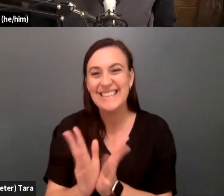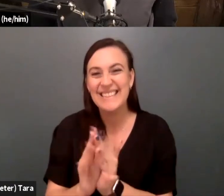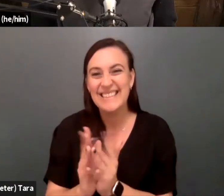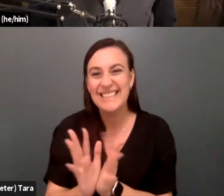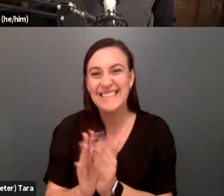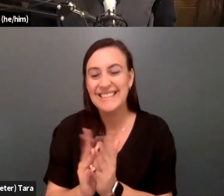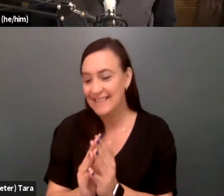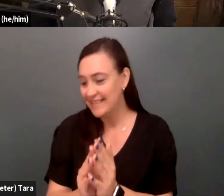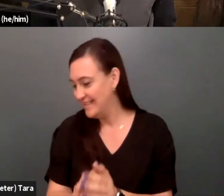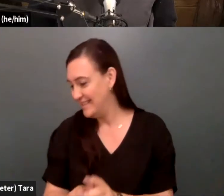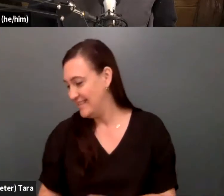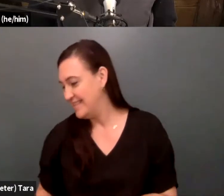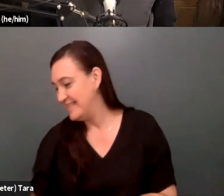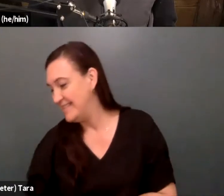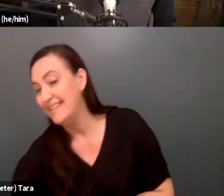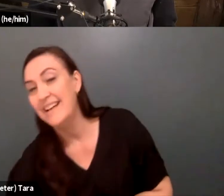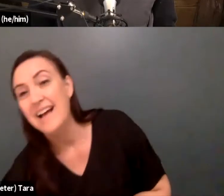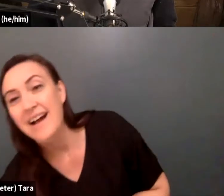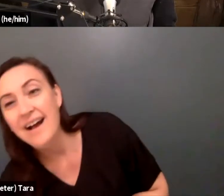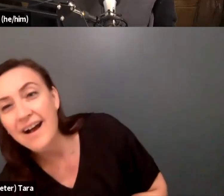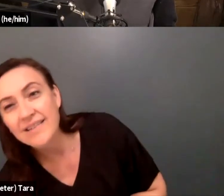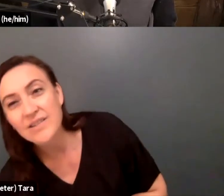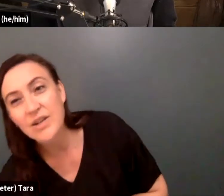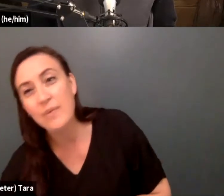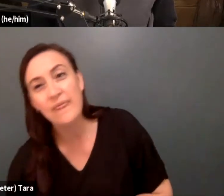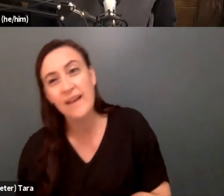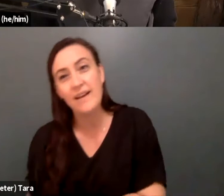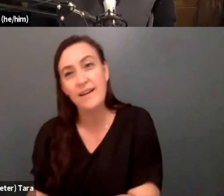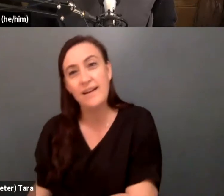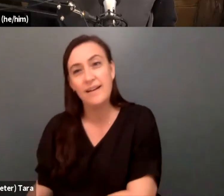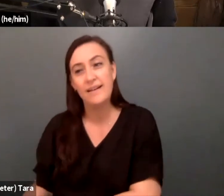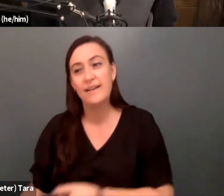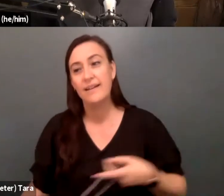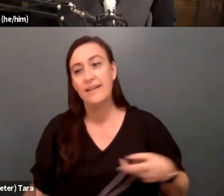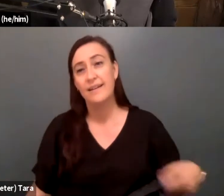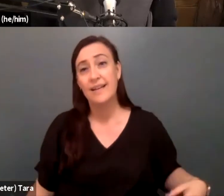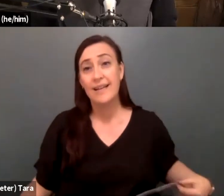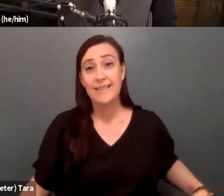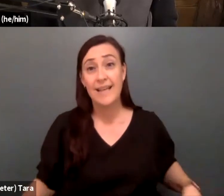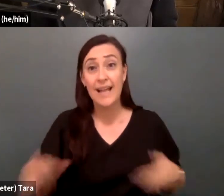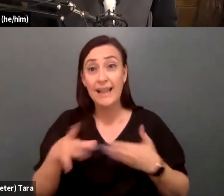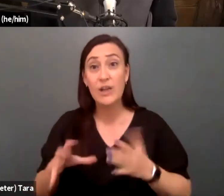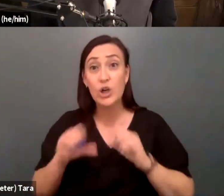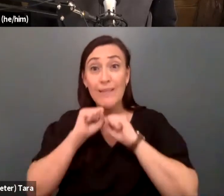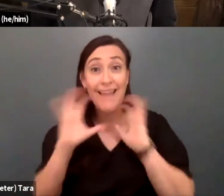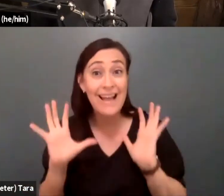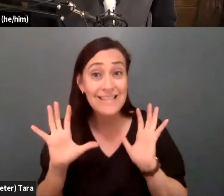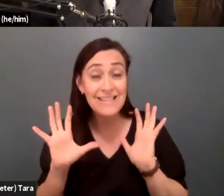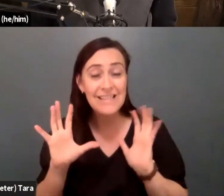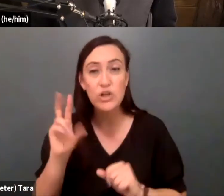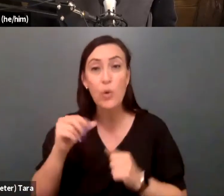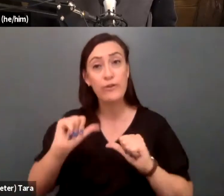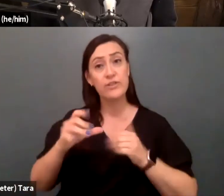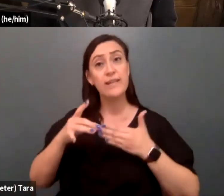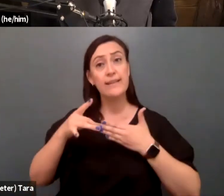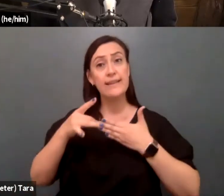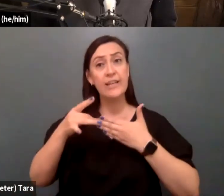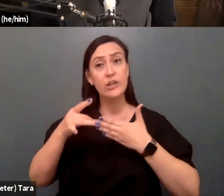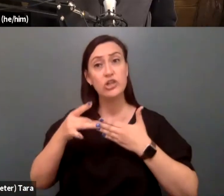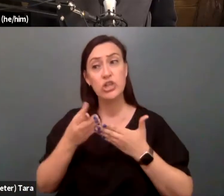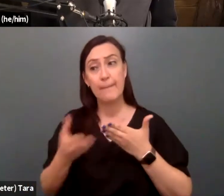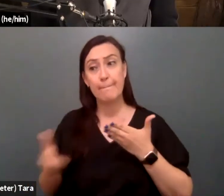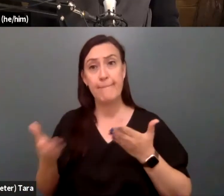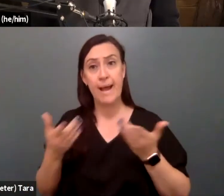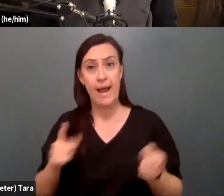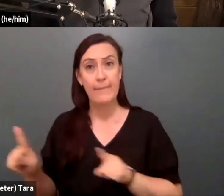I don't think it's leaderless. Like there's still leadership taking place. You might not